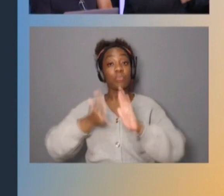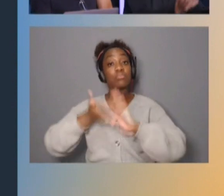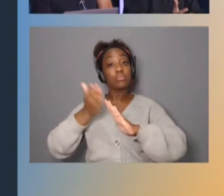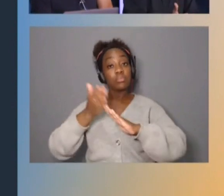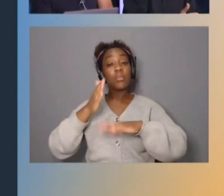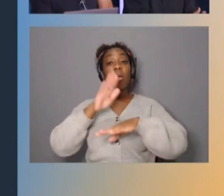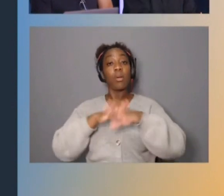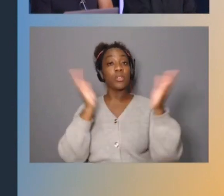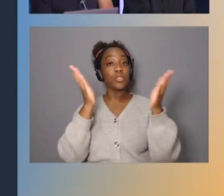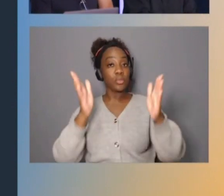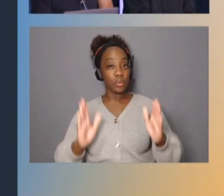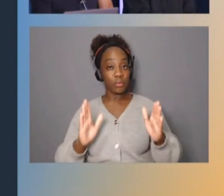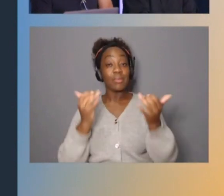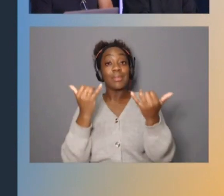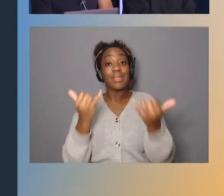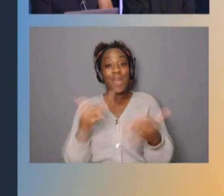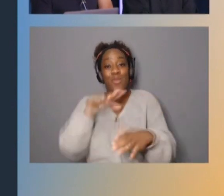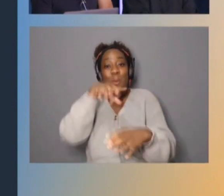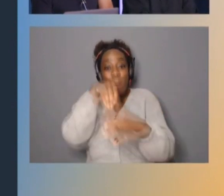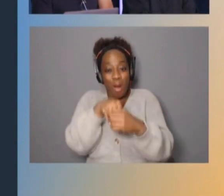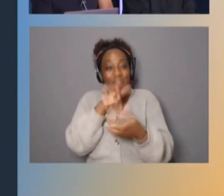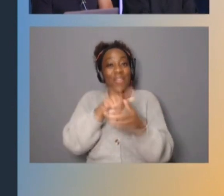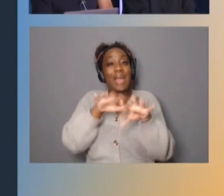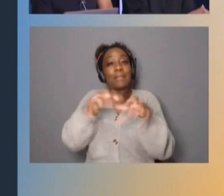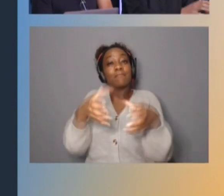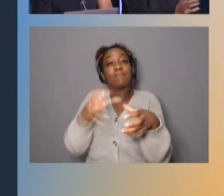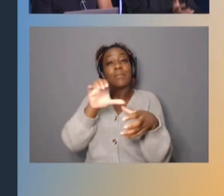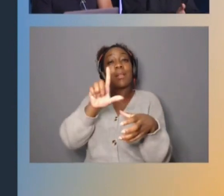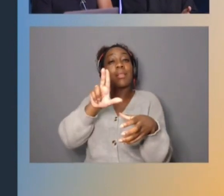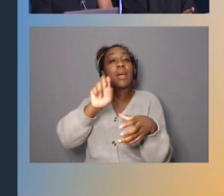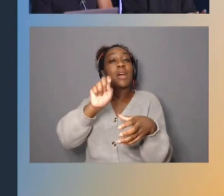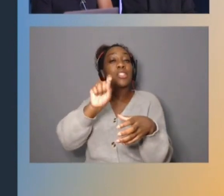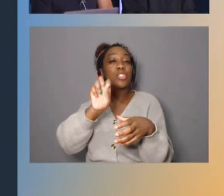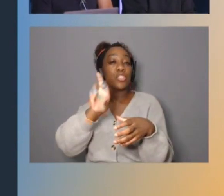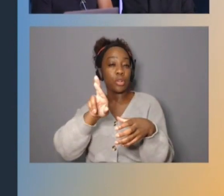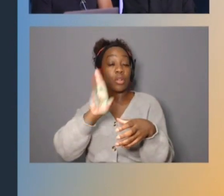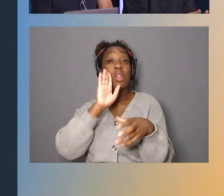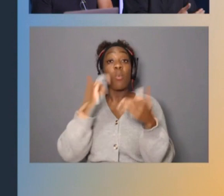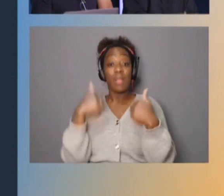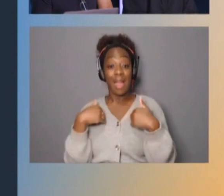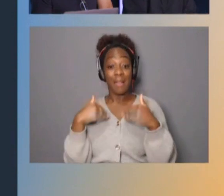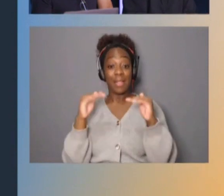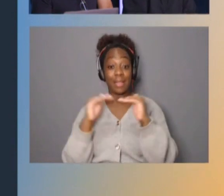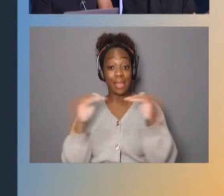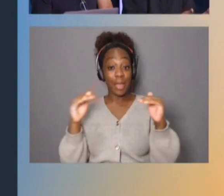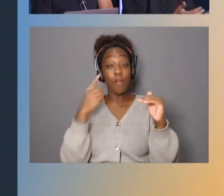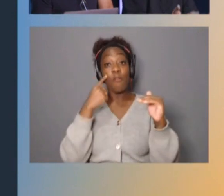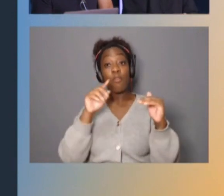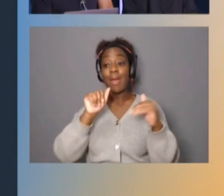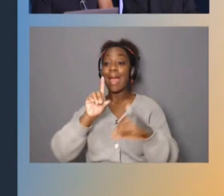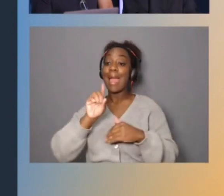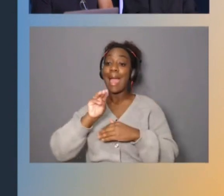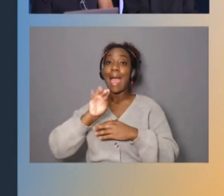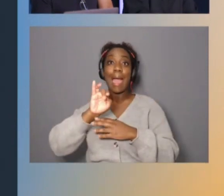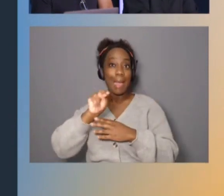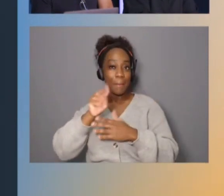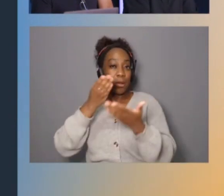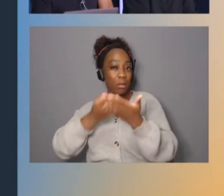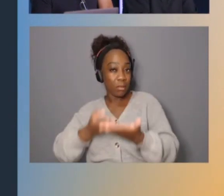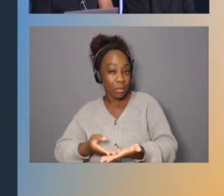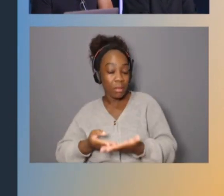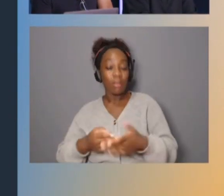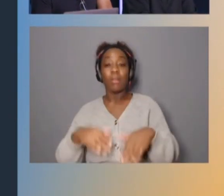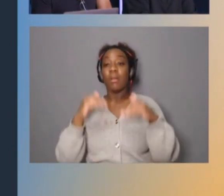that's now part of that cluster. That cluster would have a layer for administration, authentication, directory services, if you